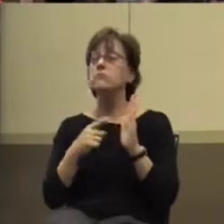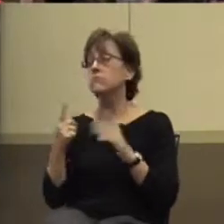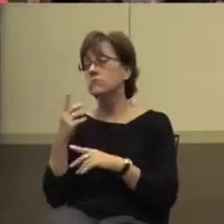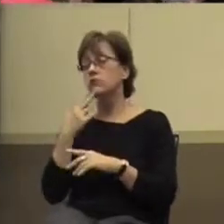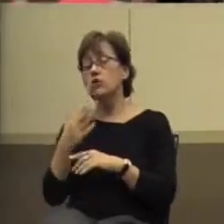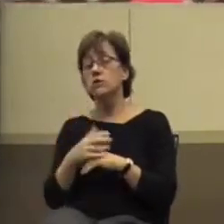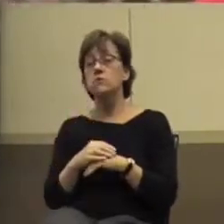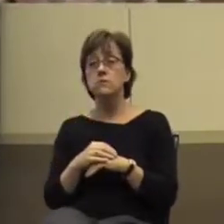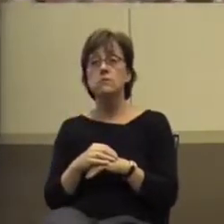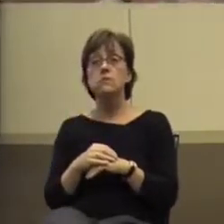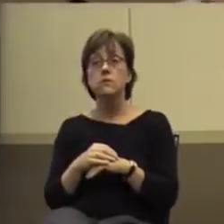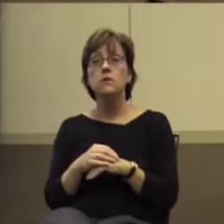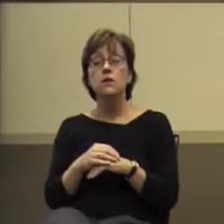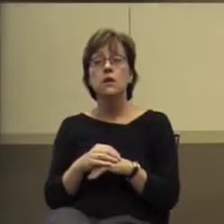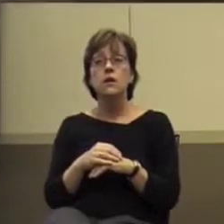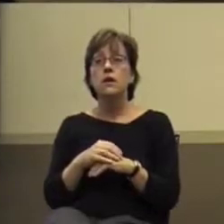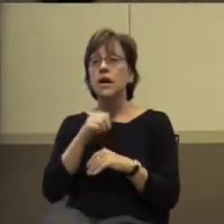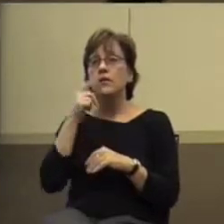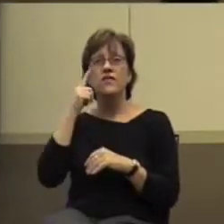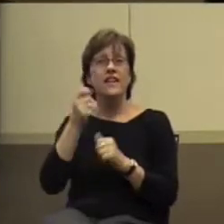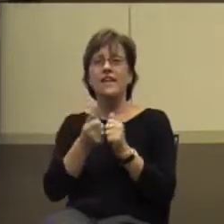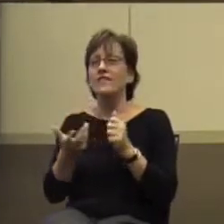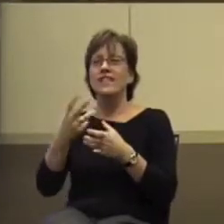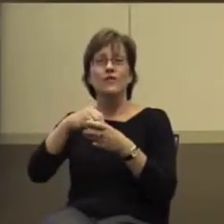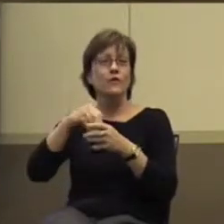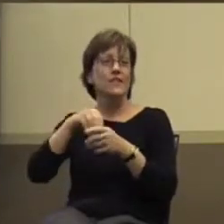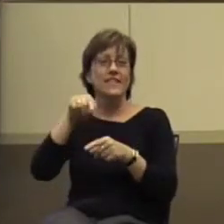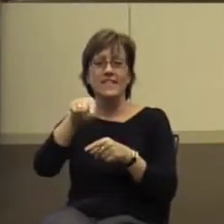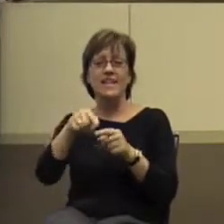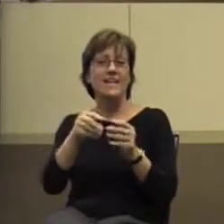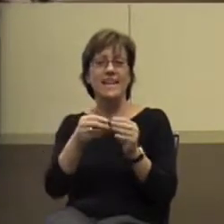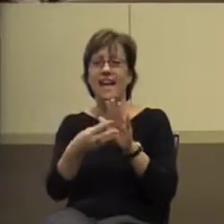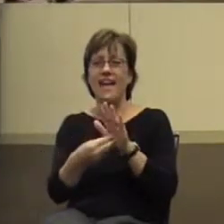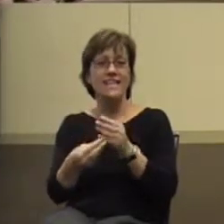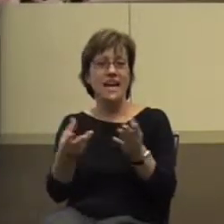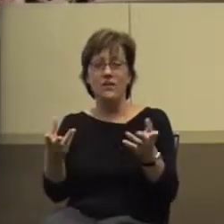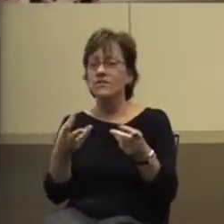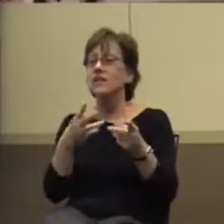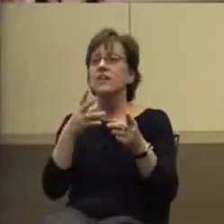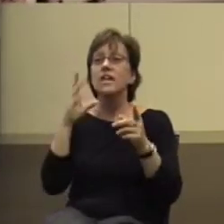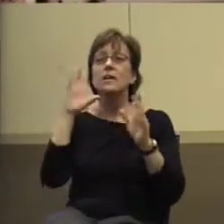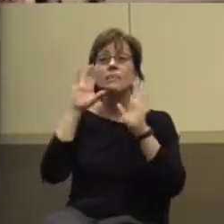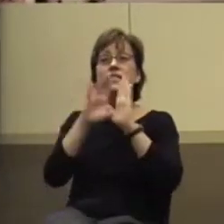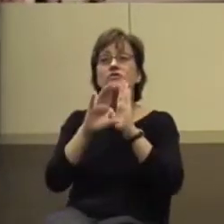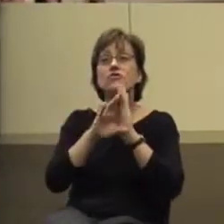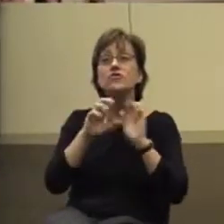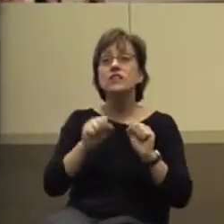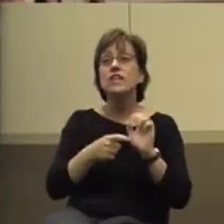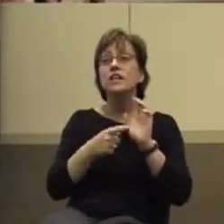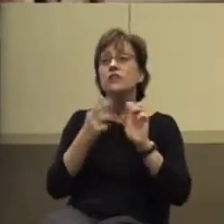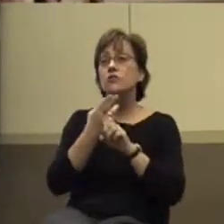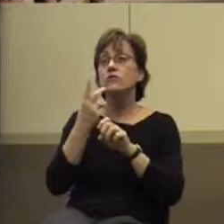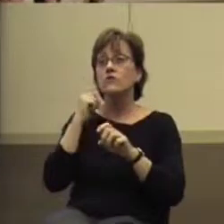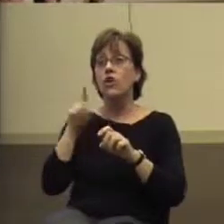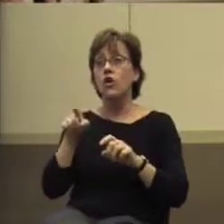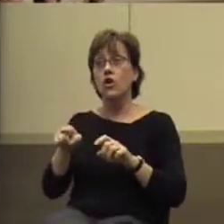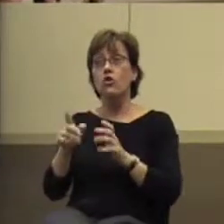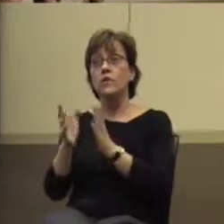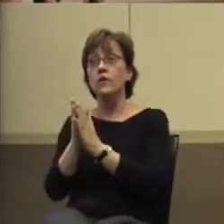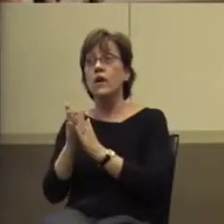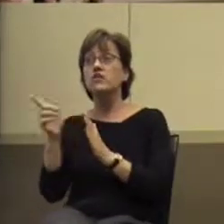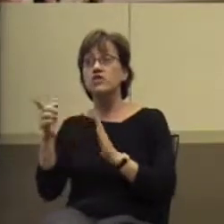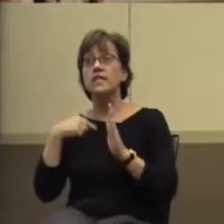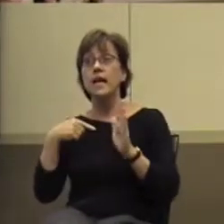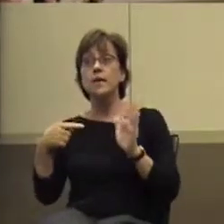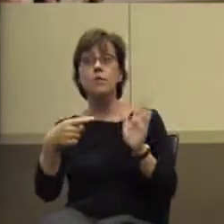Yeah. And I think not all the stuff was included in here. I think some of those things were, like as far as like pictures that she could use to, not only for her to request,